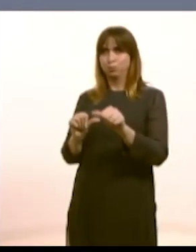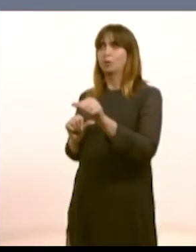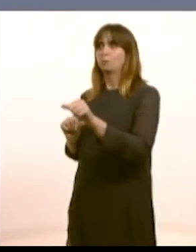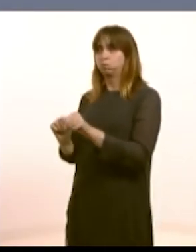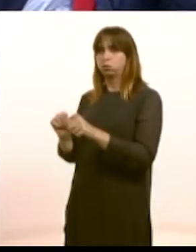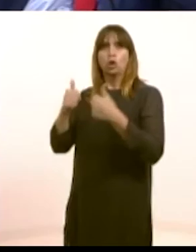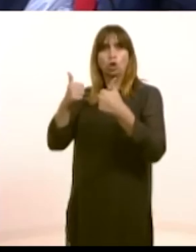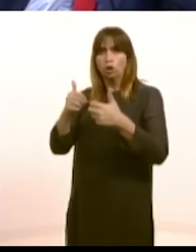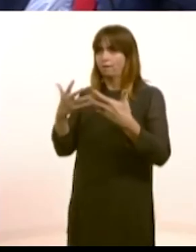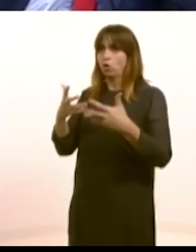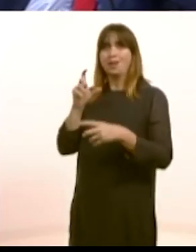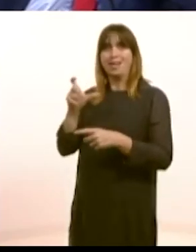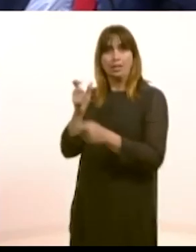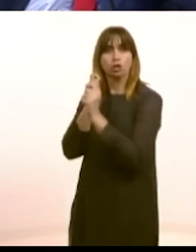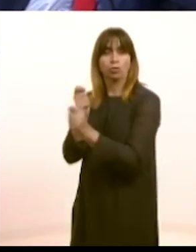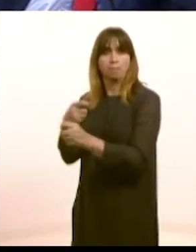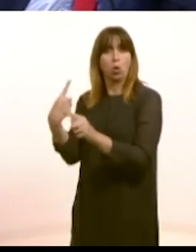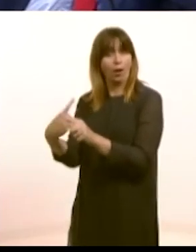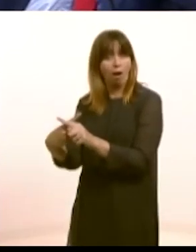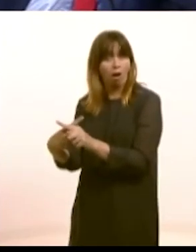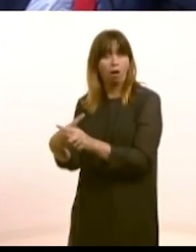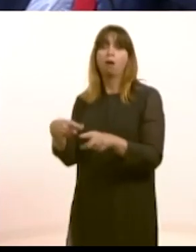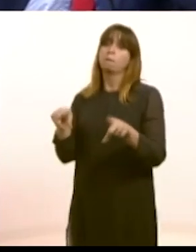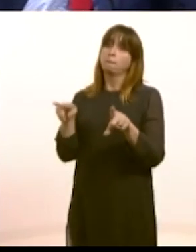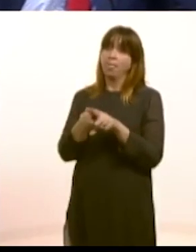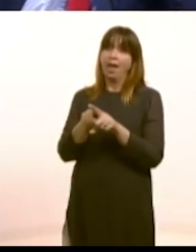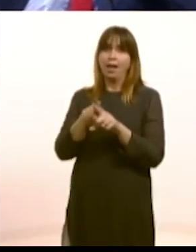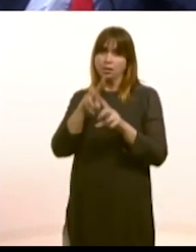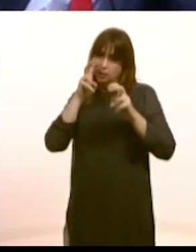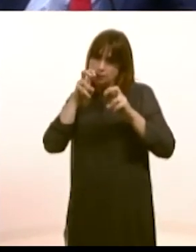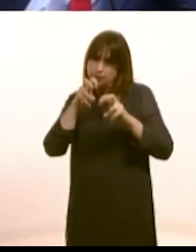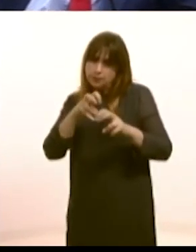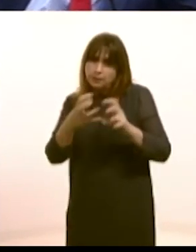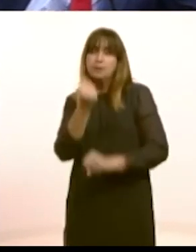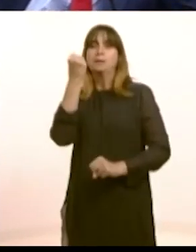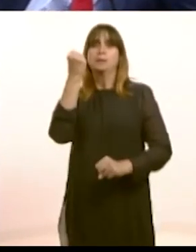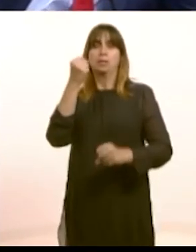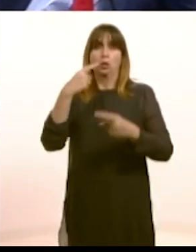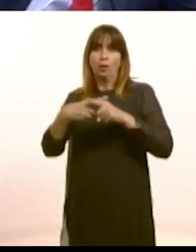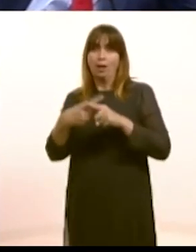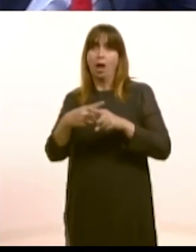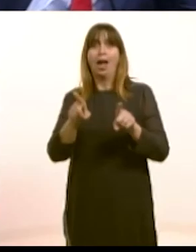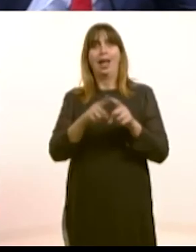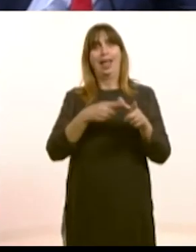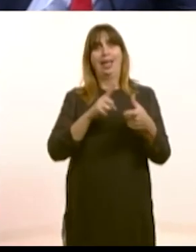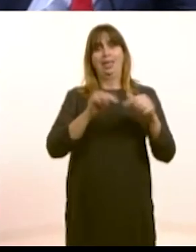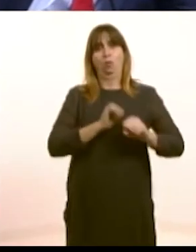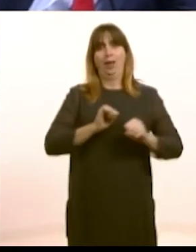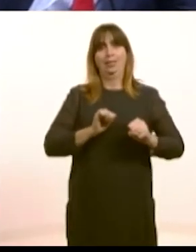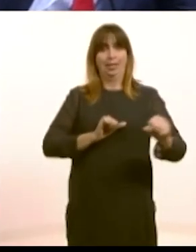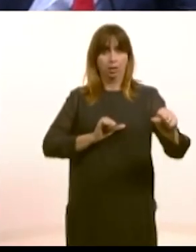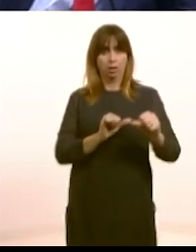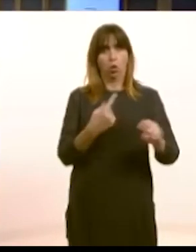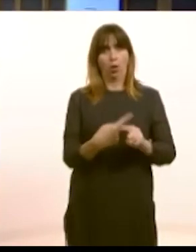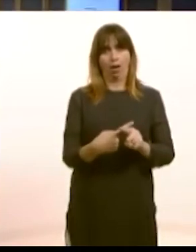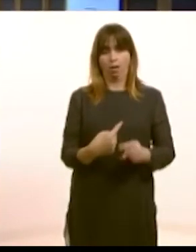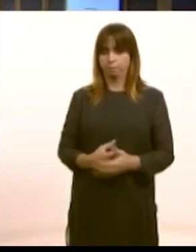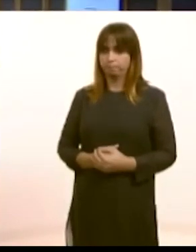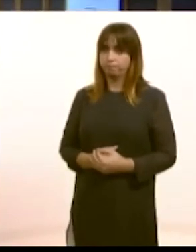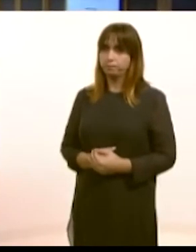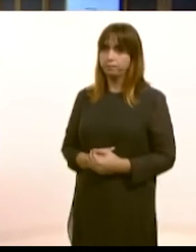diagnostics, but in terms of cancer treatment and indeed in terms of A&E performance. Caroline Jones. Diolch, Lewis. First